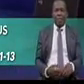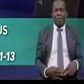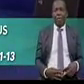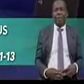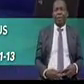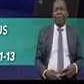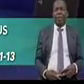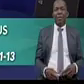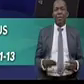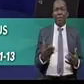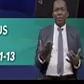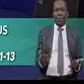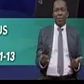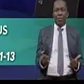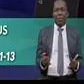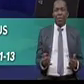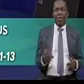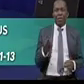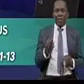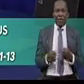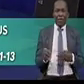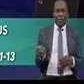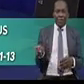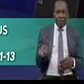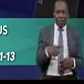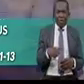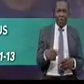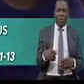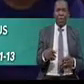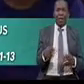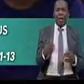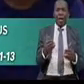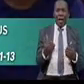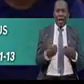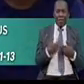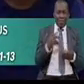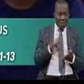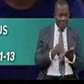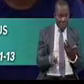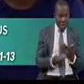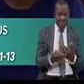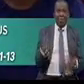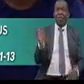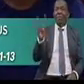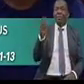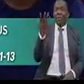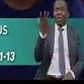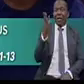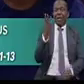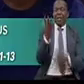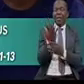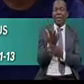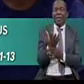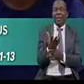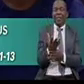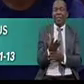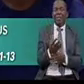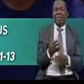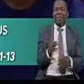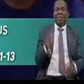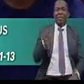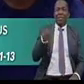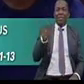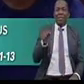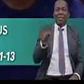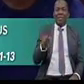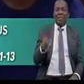your hand. I'm here. Are you there? When you say I'm here, you've not got, and give you your own.